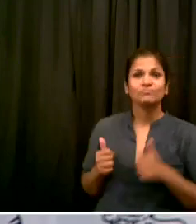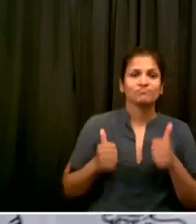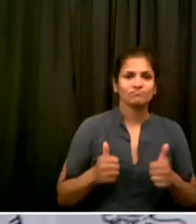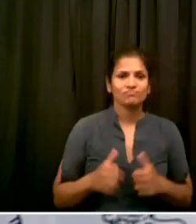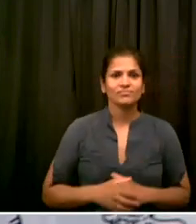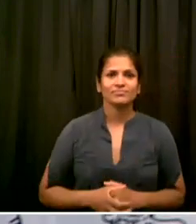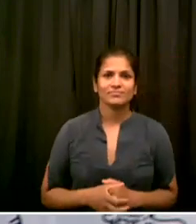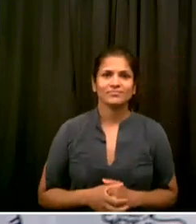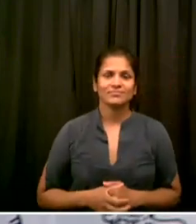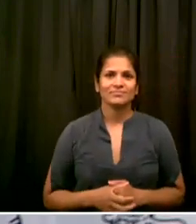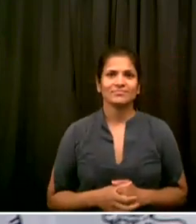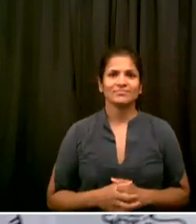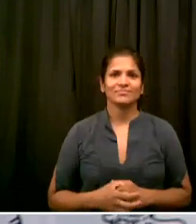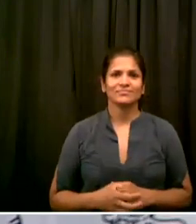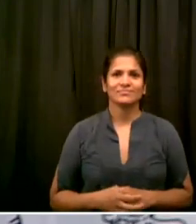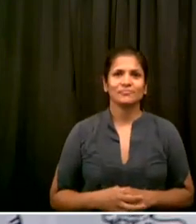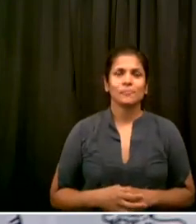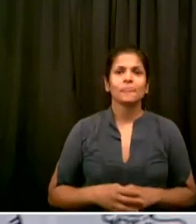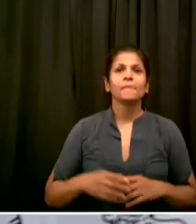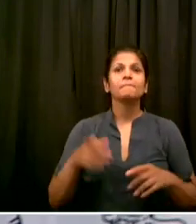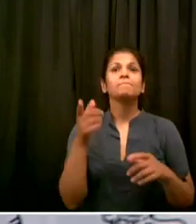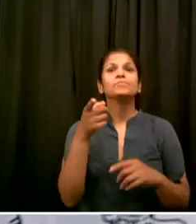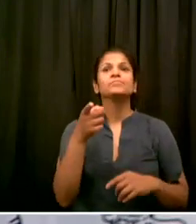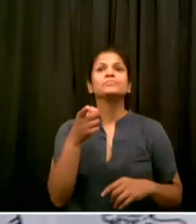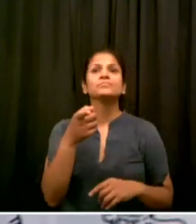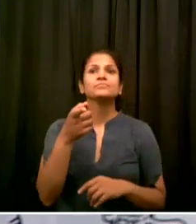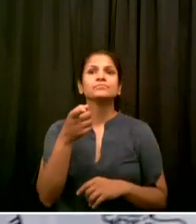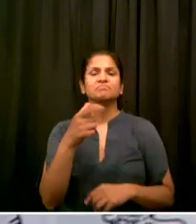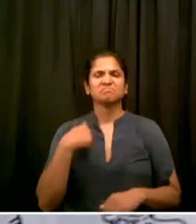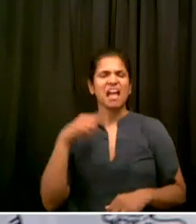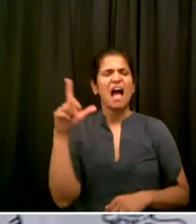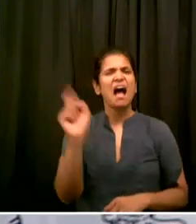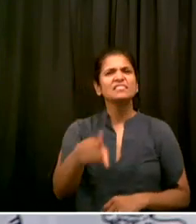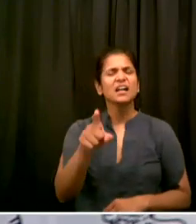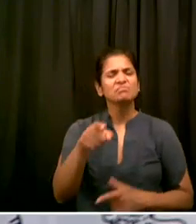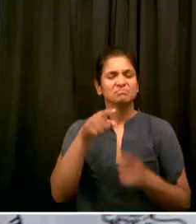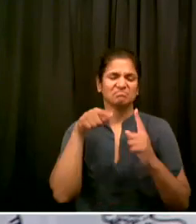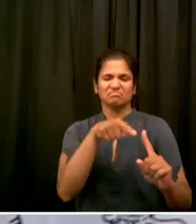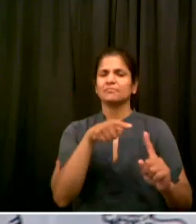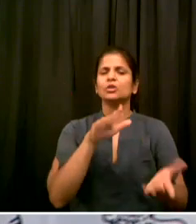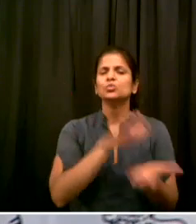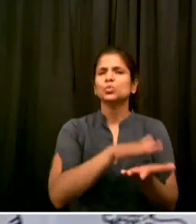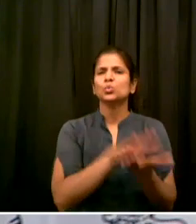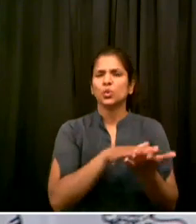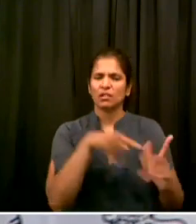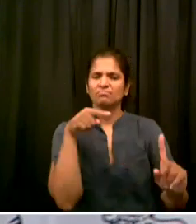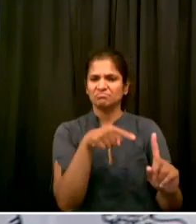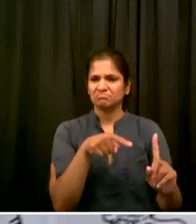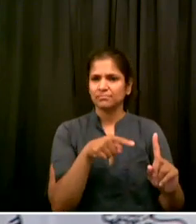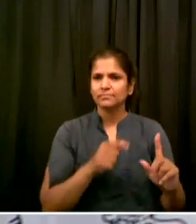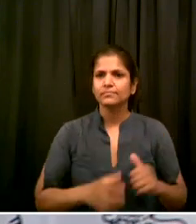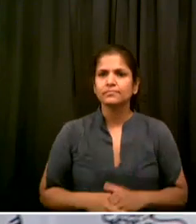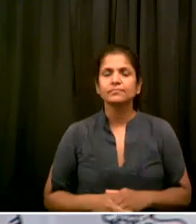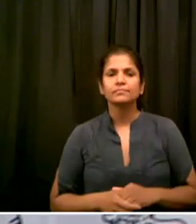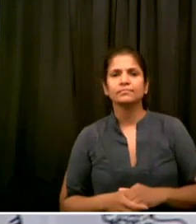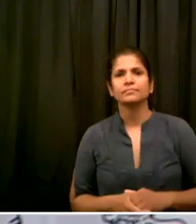this plan that you're rolling out today. It sounds like you spent the first portion of the announcement reassuring teachers